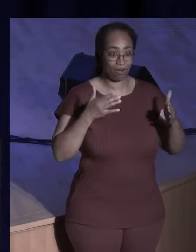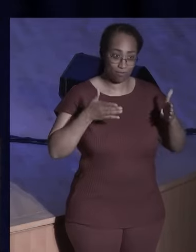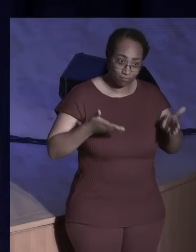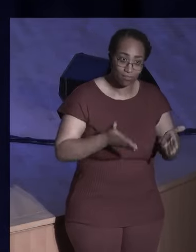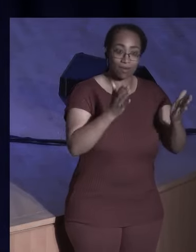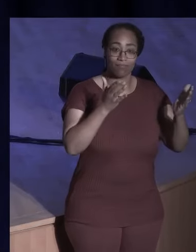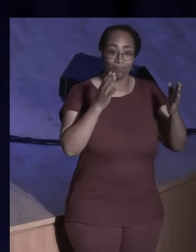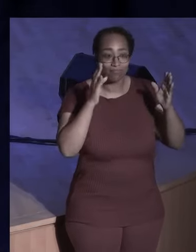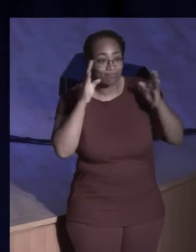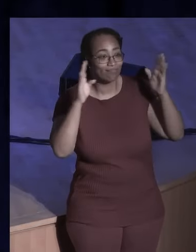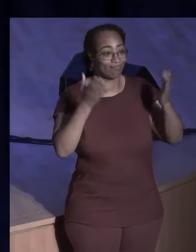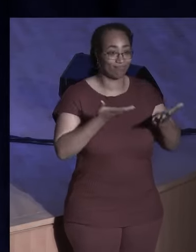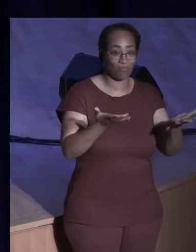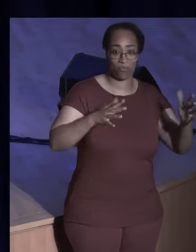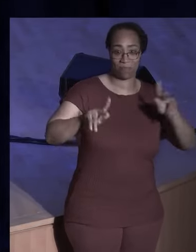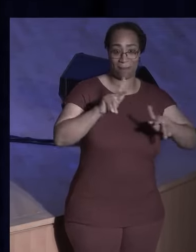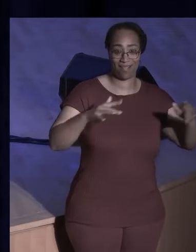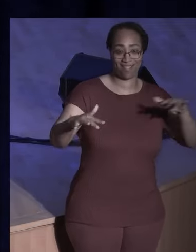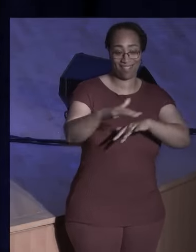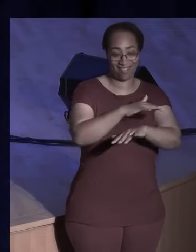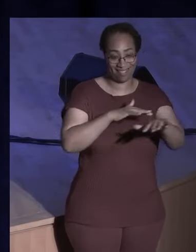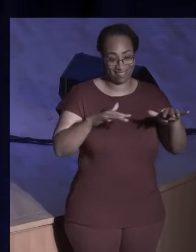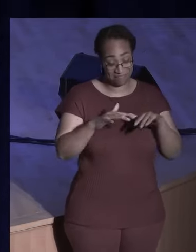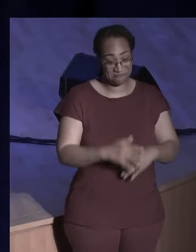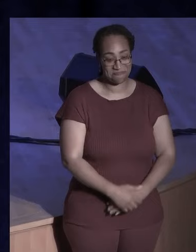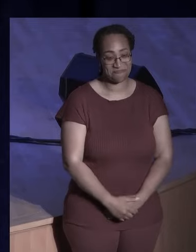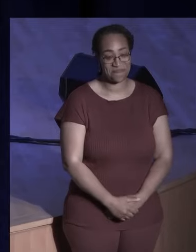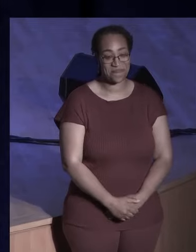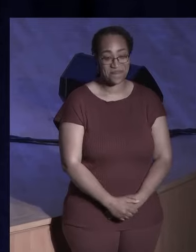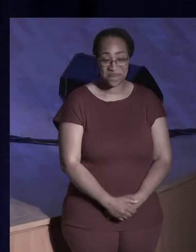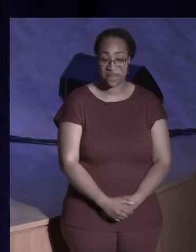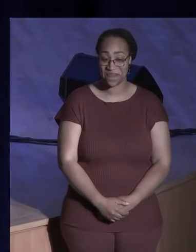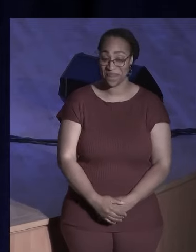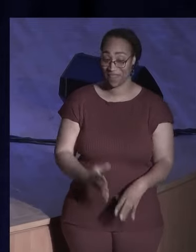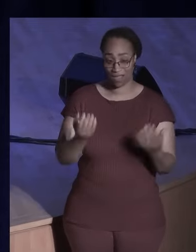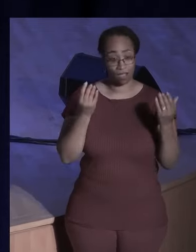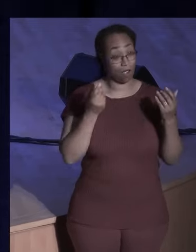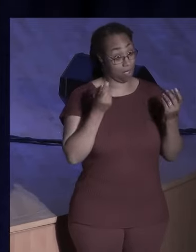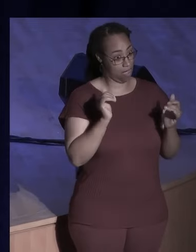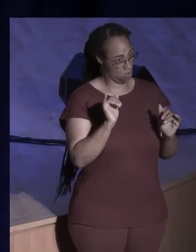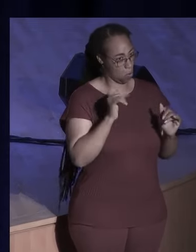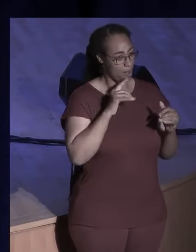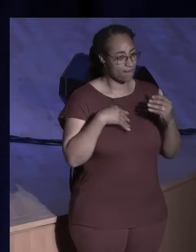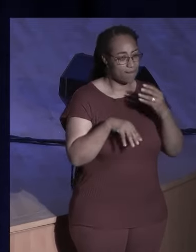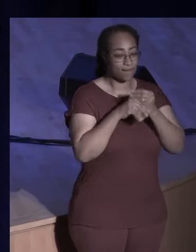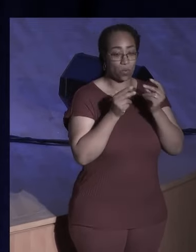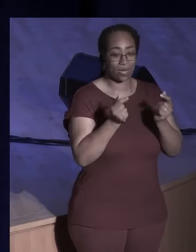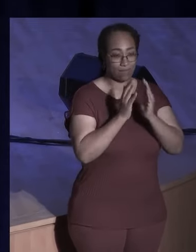folks is a quick pule or prayer, asking for our ancestors to join us and our deities, asking for